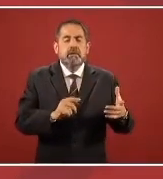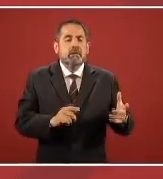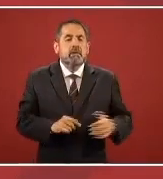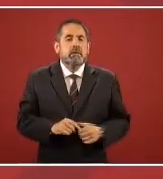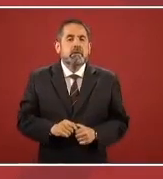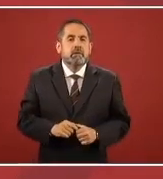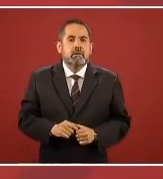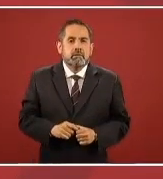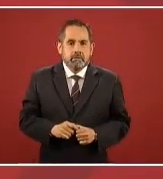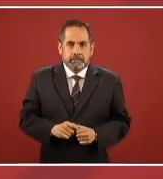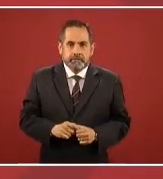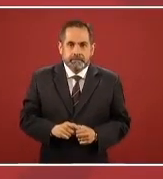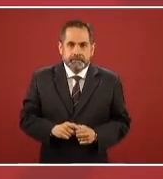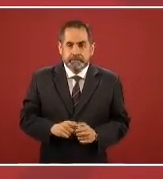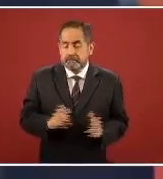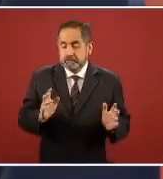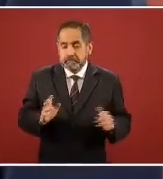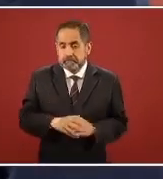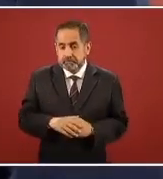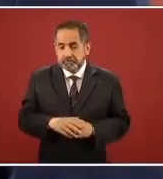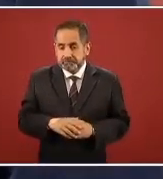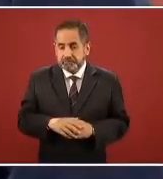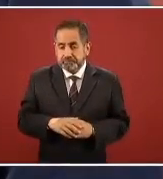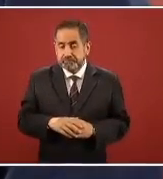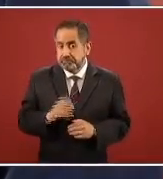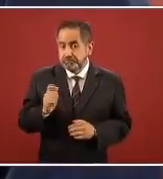period, pues no solo